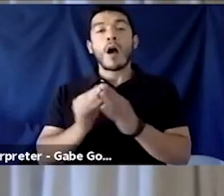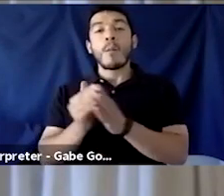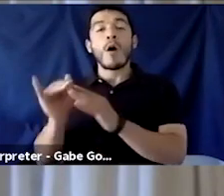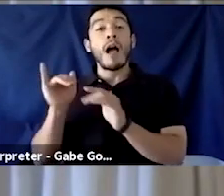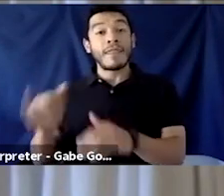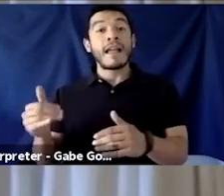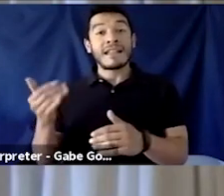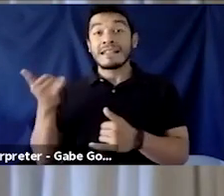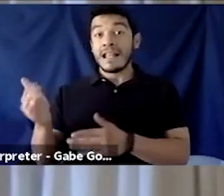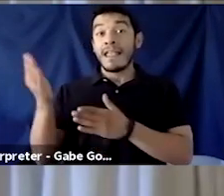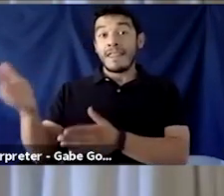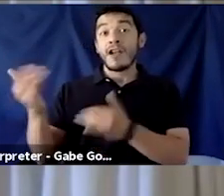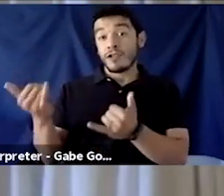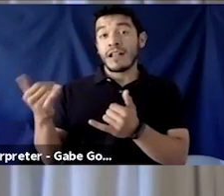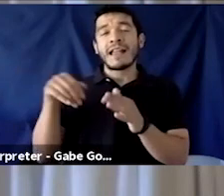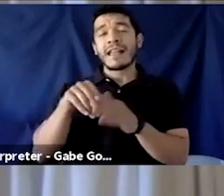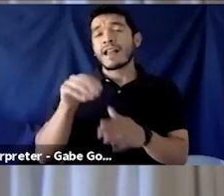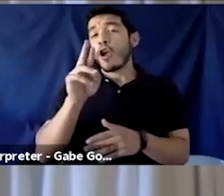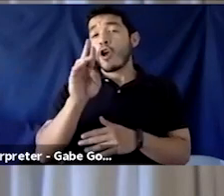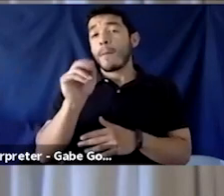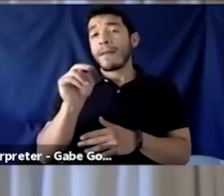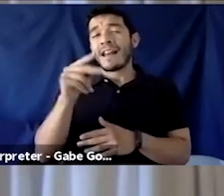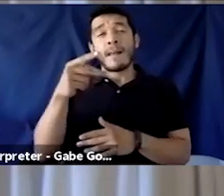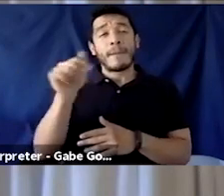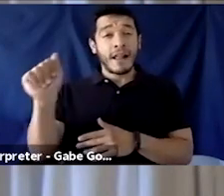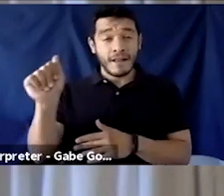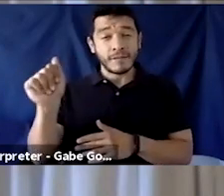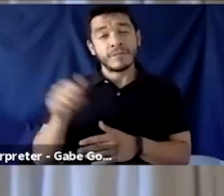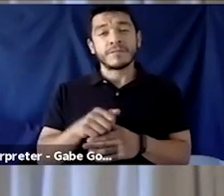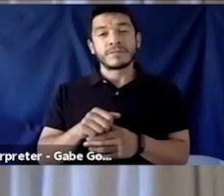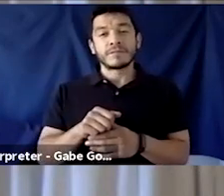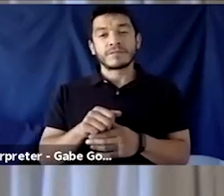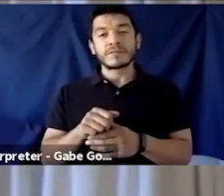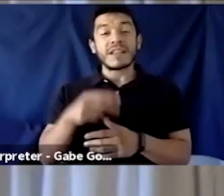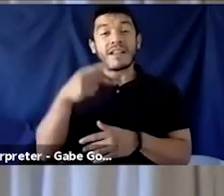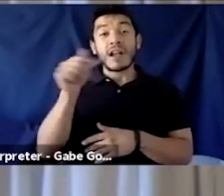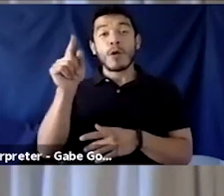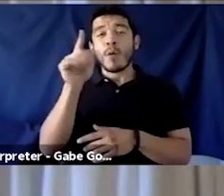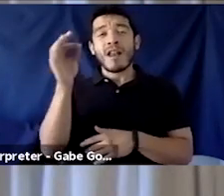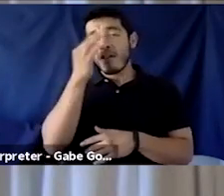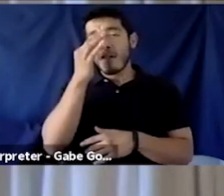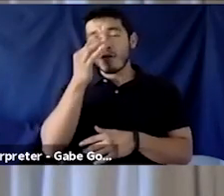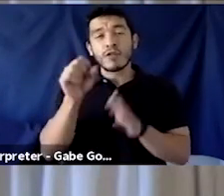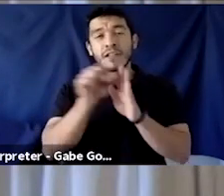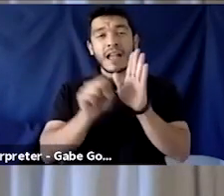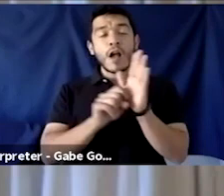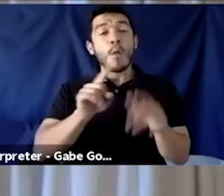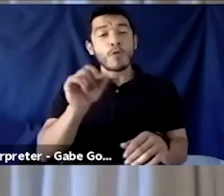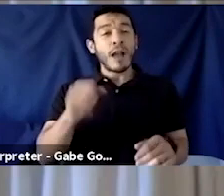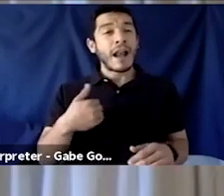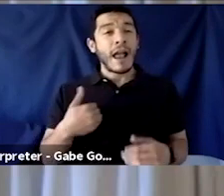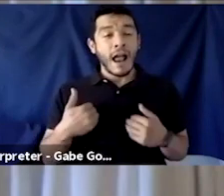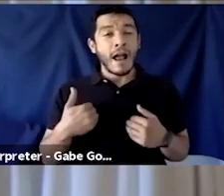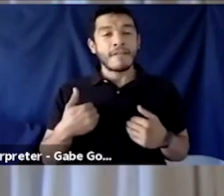in urban Philadelphia. Philadelphia is one of the few states where you can actually have a horse as a pet.